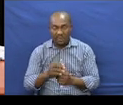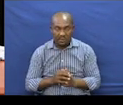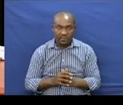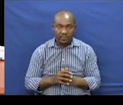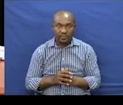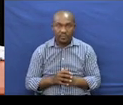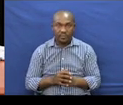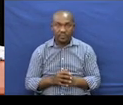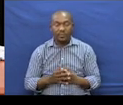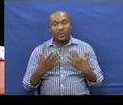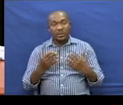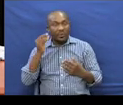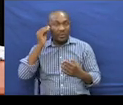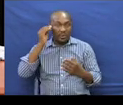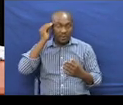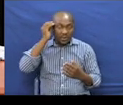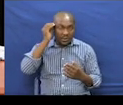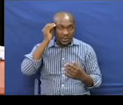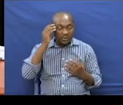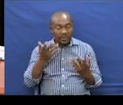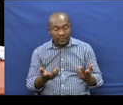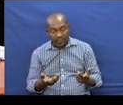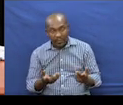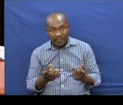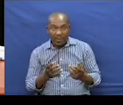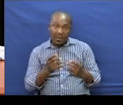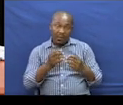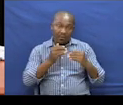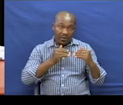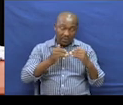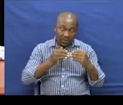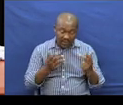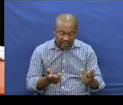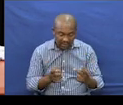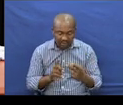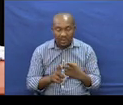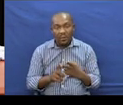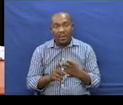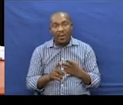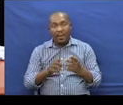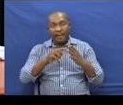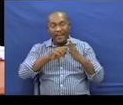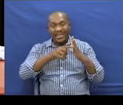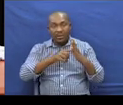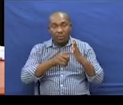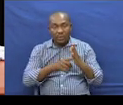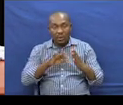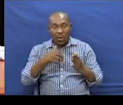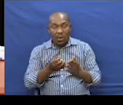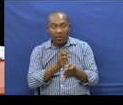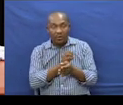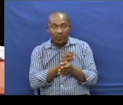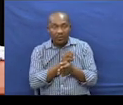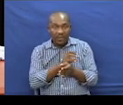about the concept of democracy and the origin of democracy. We have seen the principles of democracy, but